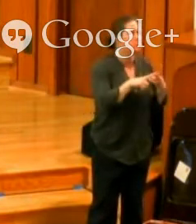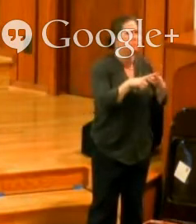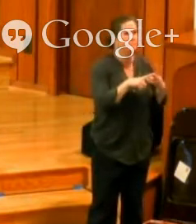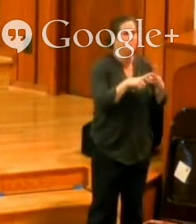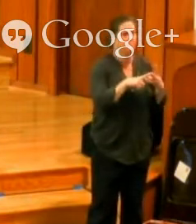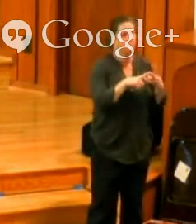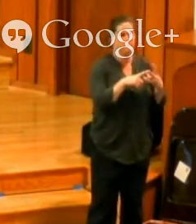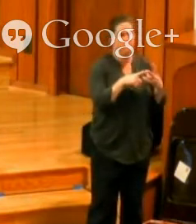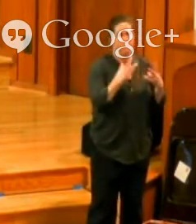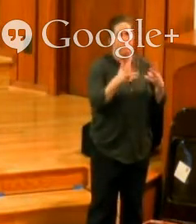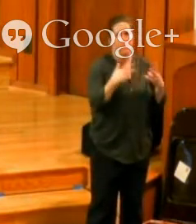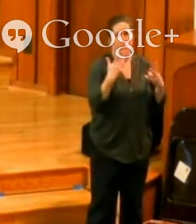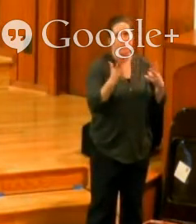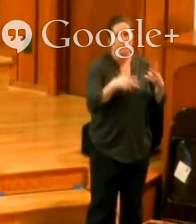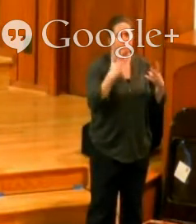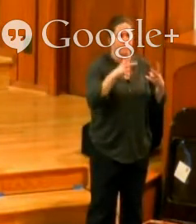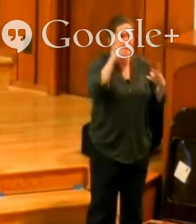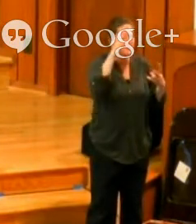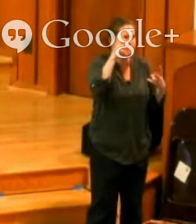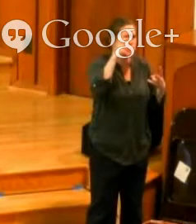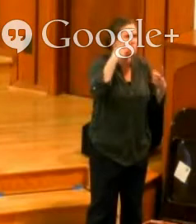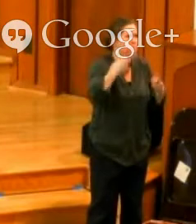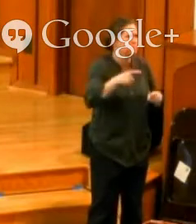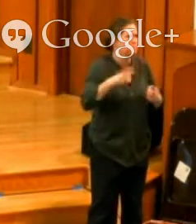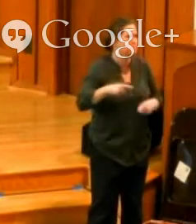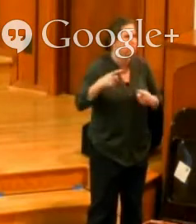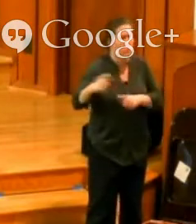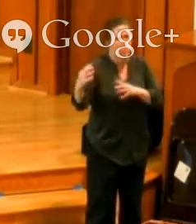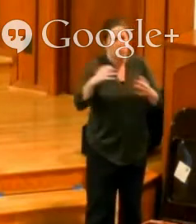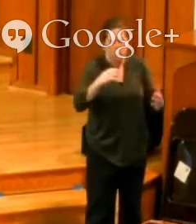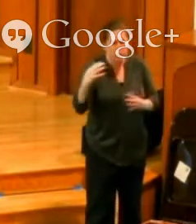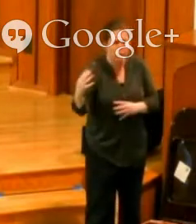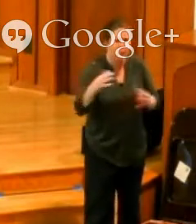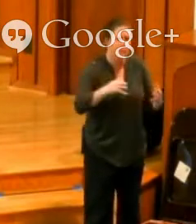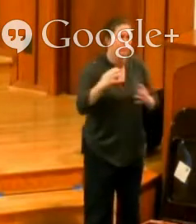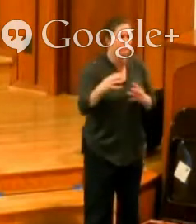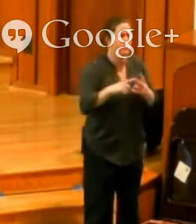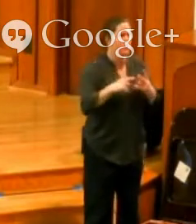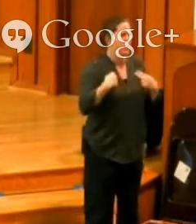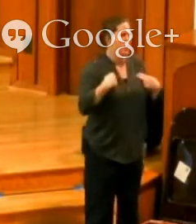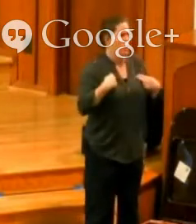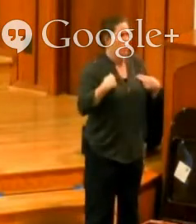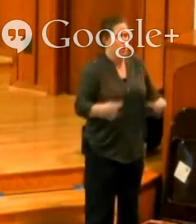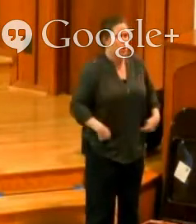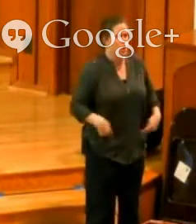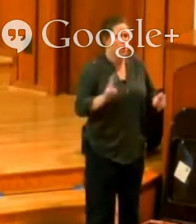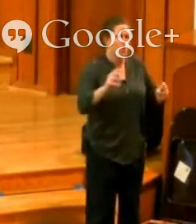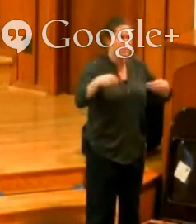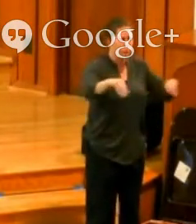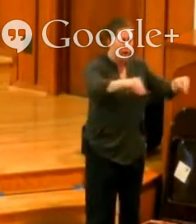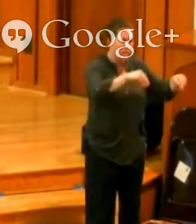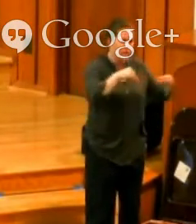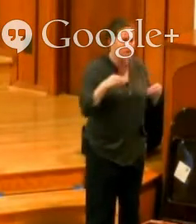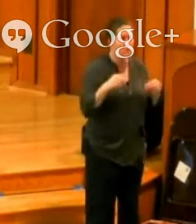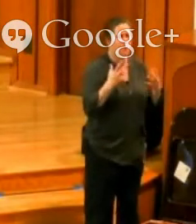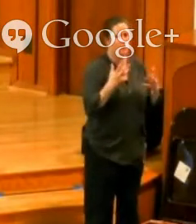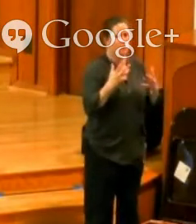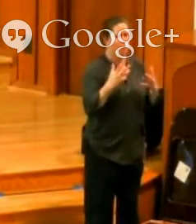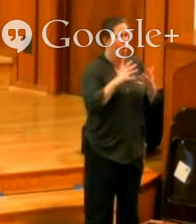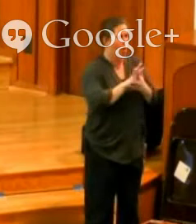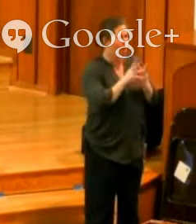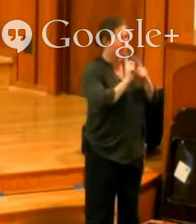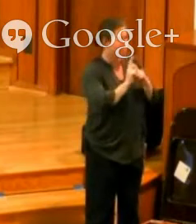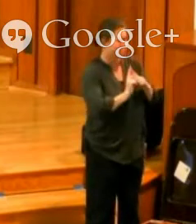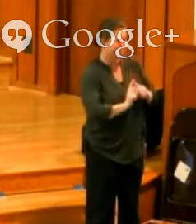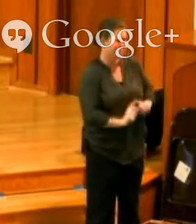entities of evil going on through war and through human trafficking and through all sorts of evil. And when you